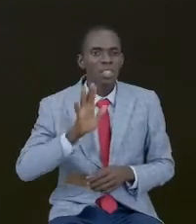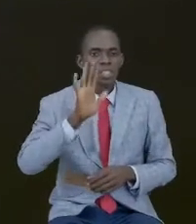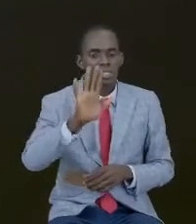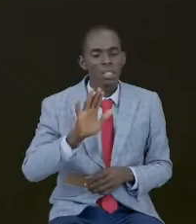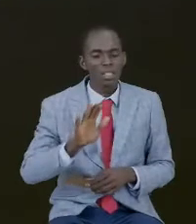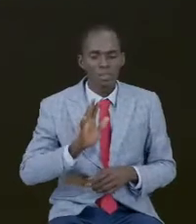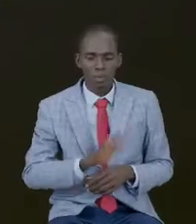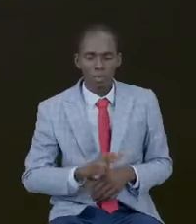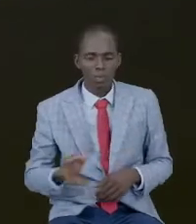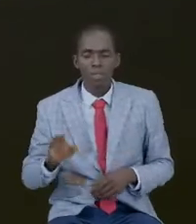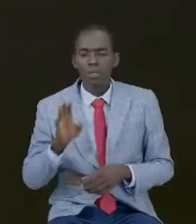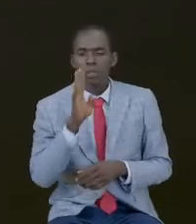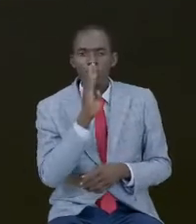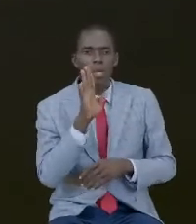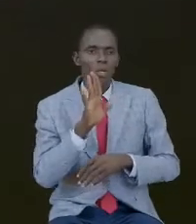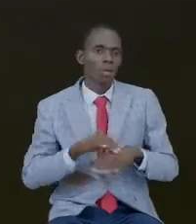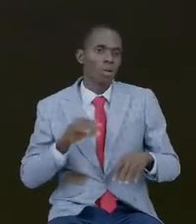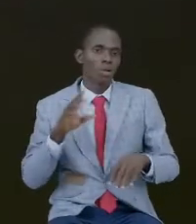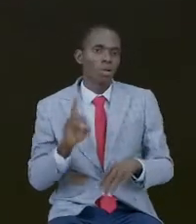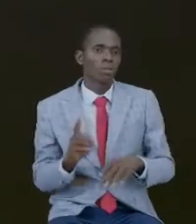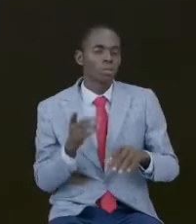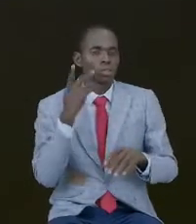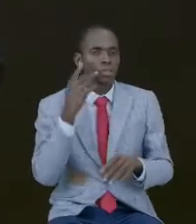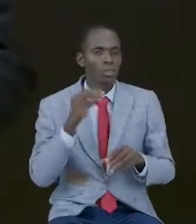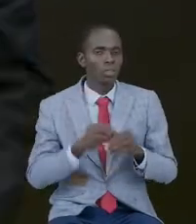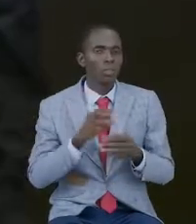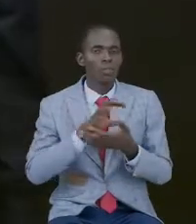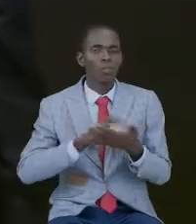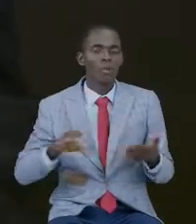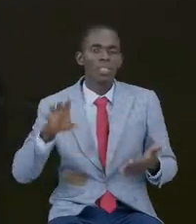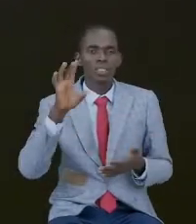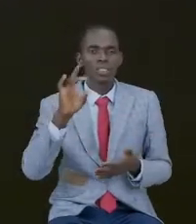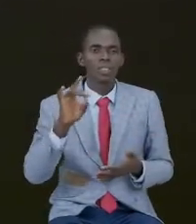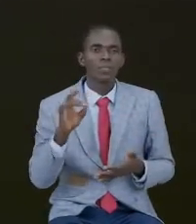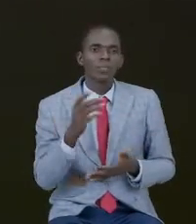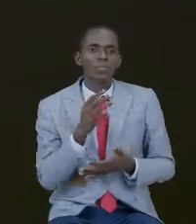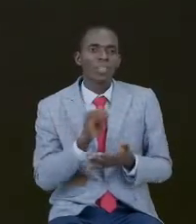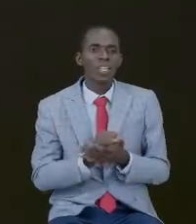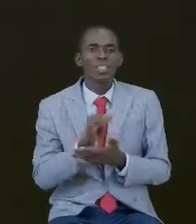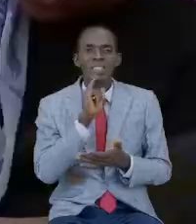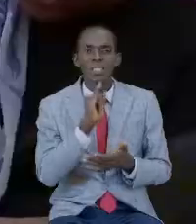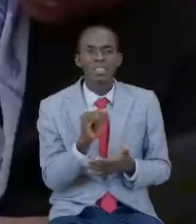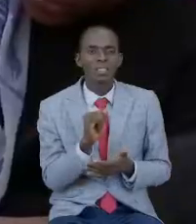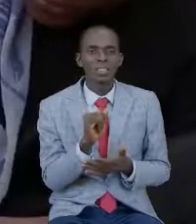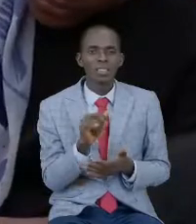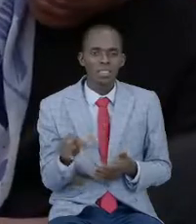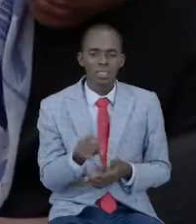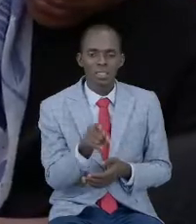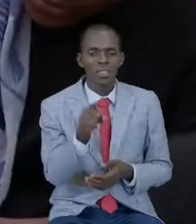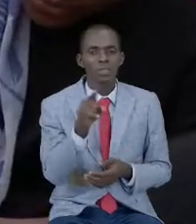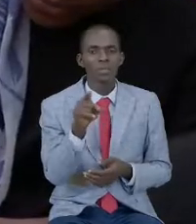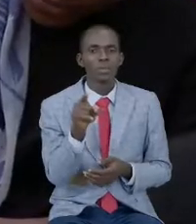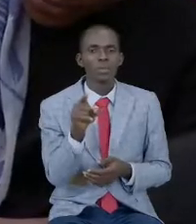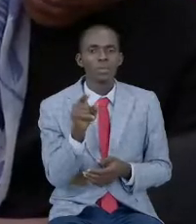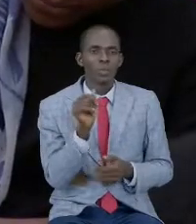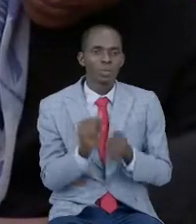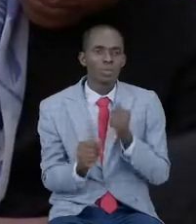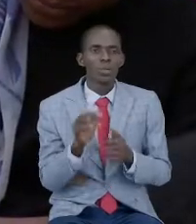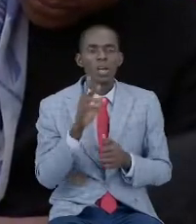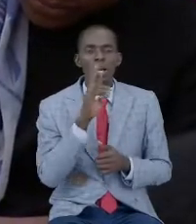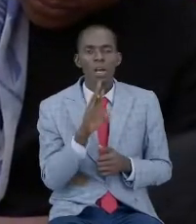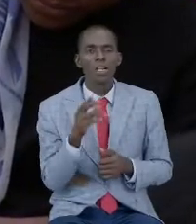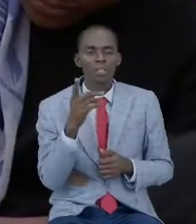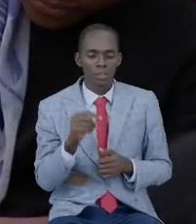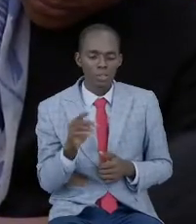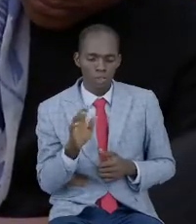It tells us in verse 8, it tells us that he is they which are